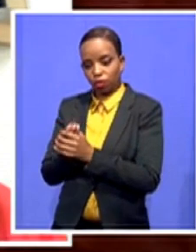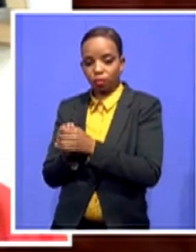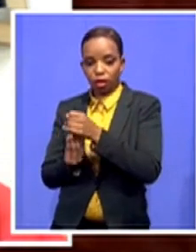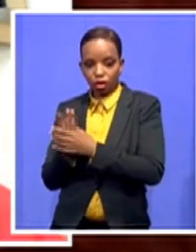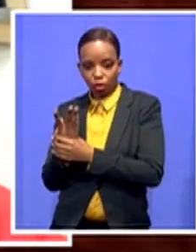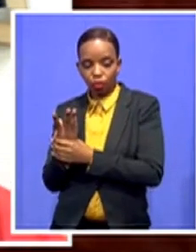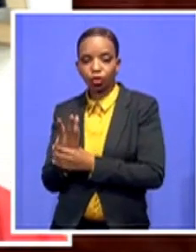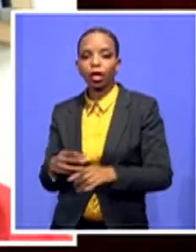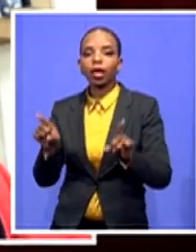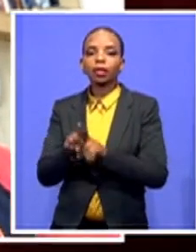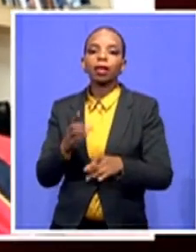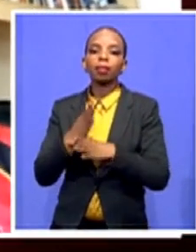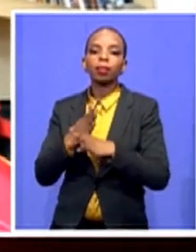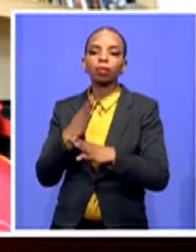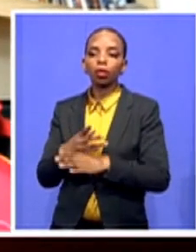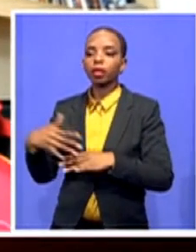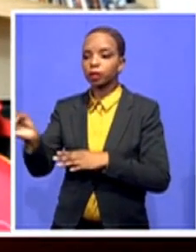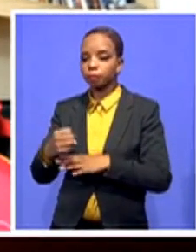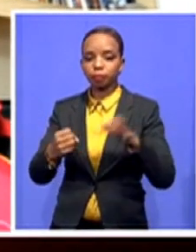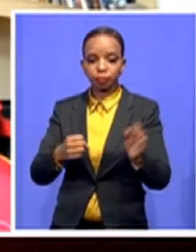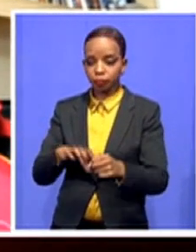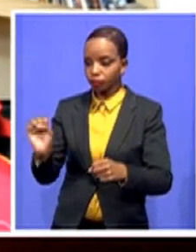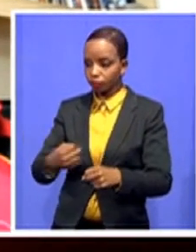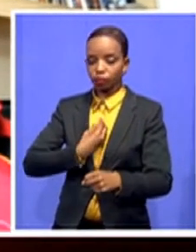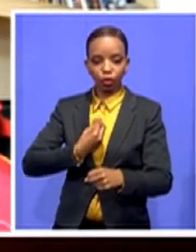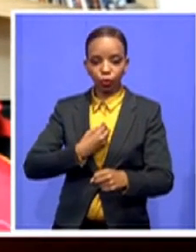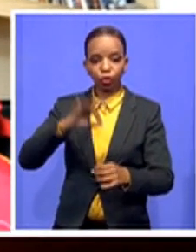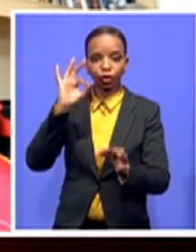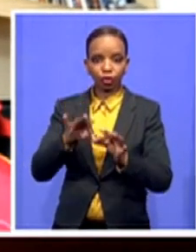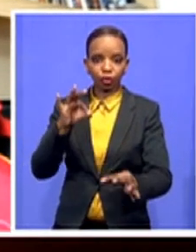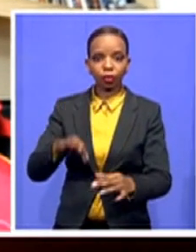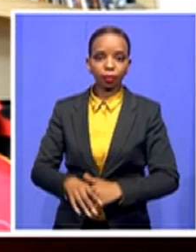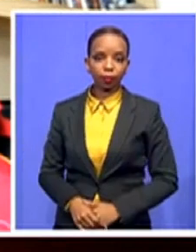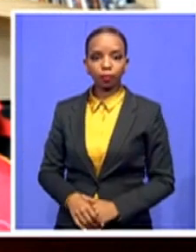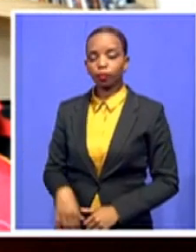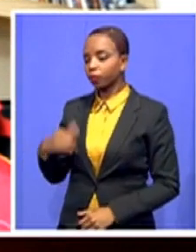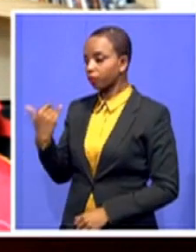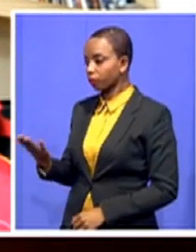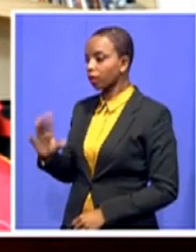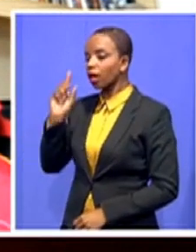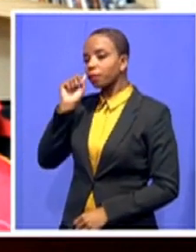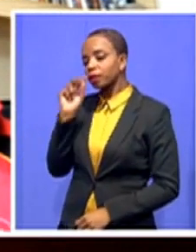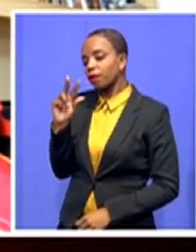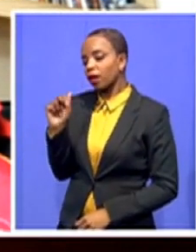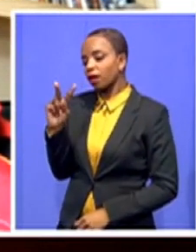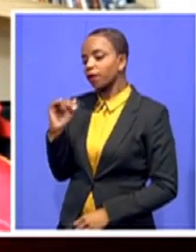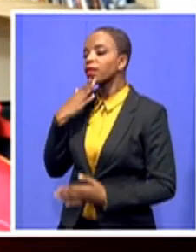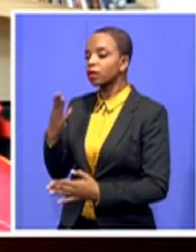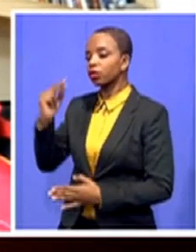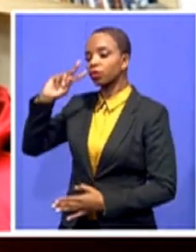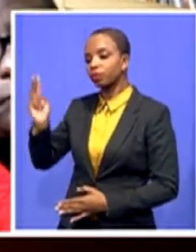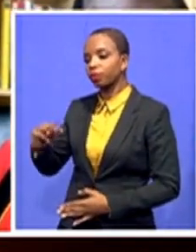youth in particular. Mr. Vavi, we've got to go, but thank you very much indeed for coming on and giving us your perspective. Be well. Thank you very